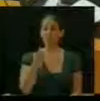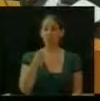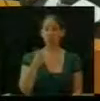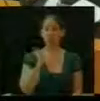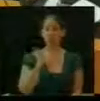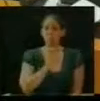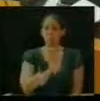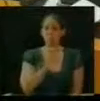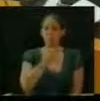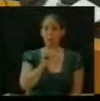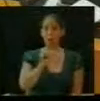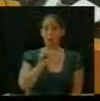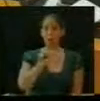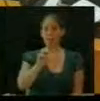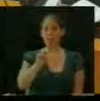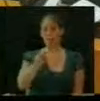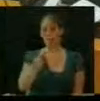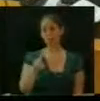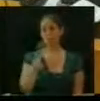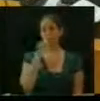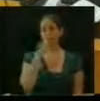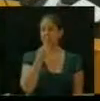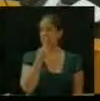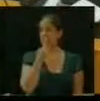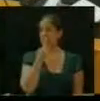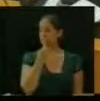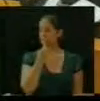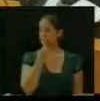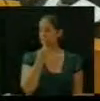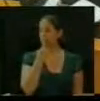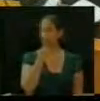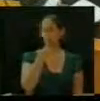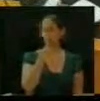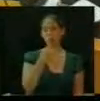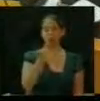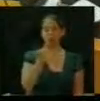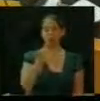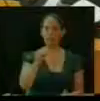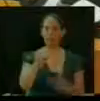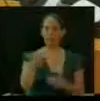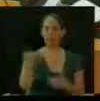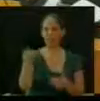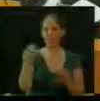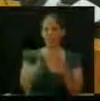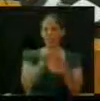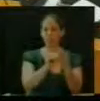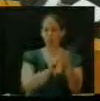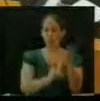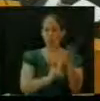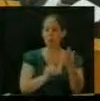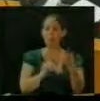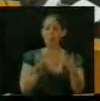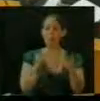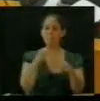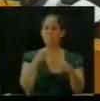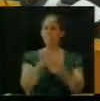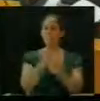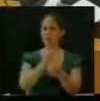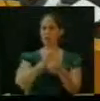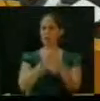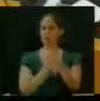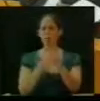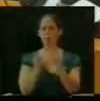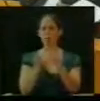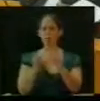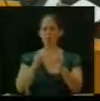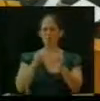to say at one of the meetings that those 28 things you had put on there would weaken it. Or maybe I'm wrong. I may be wrong on that